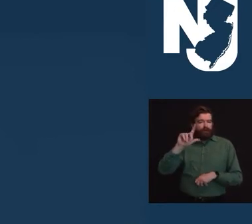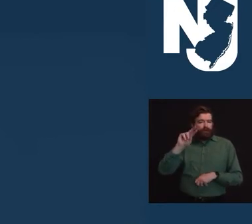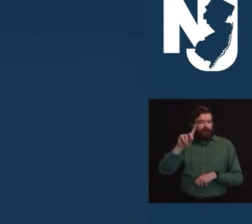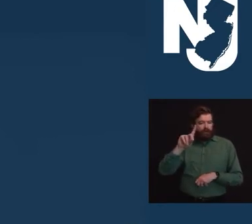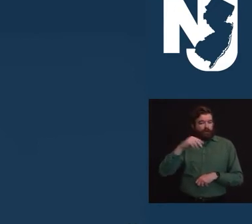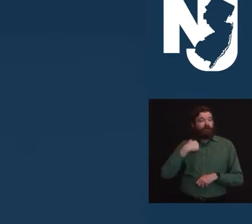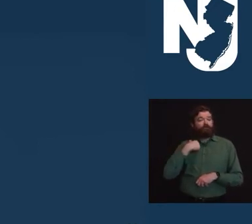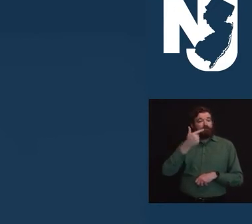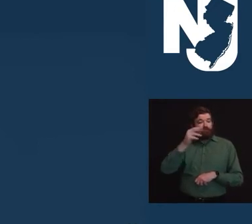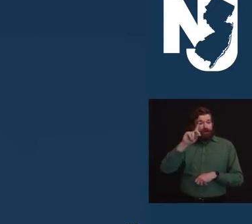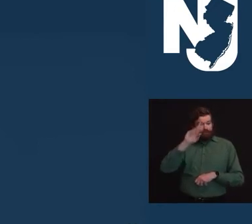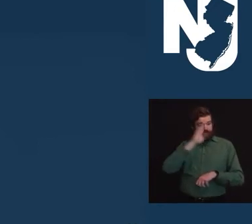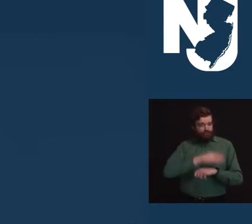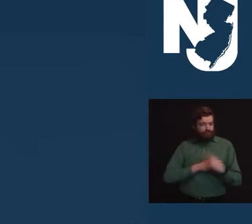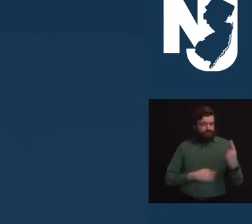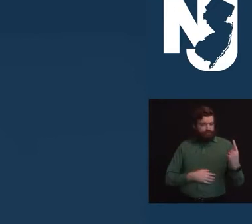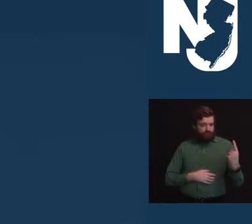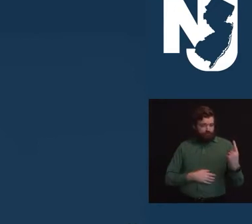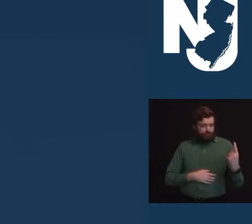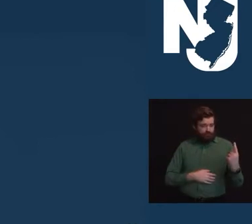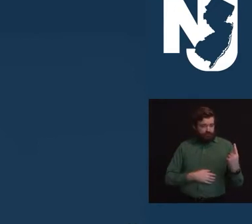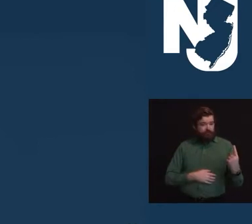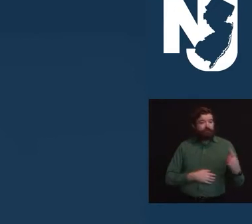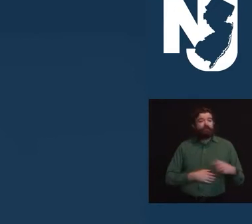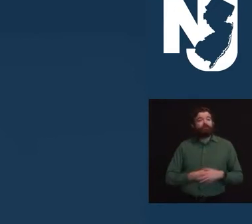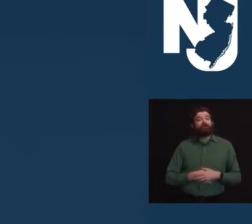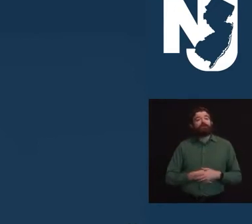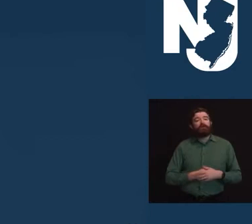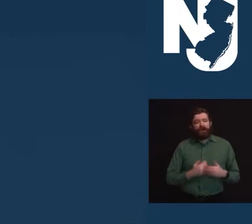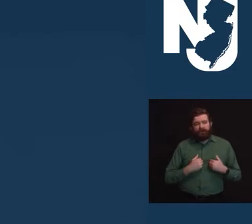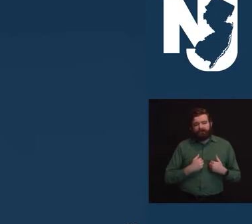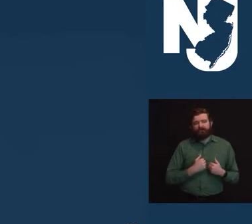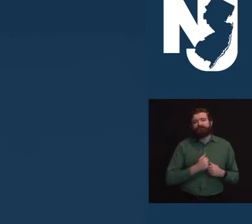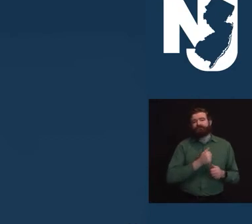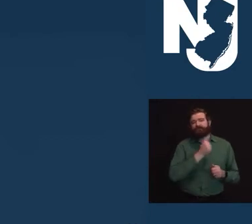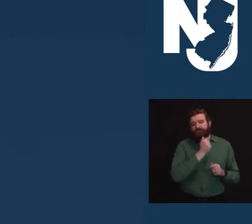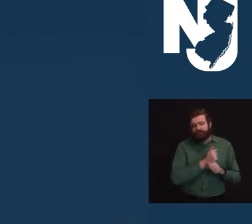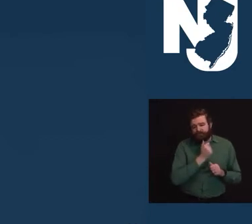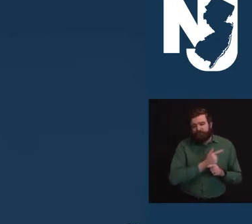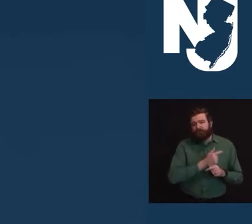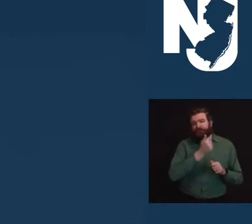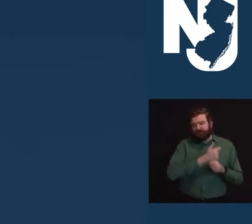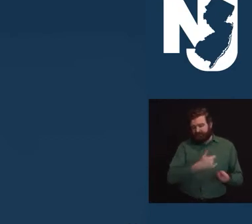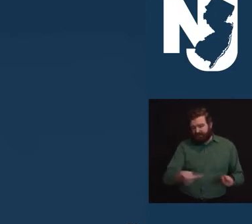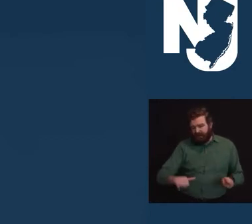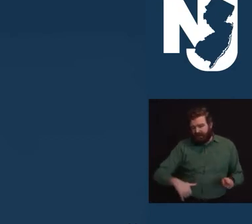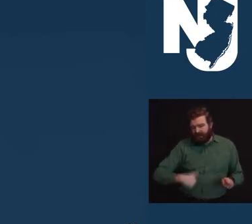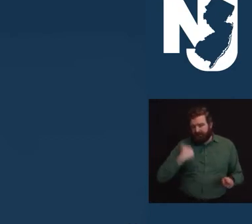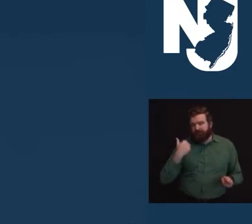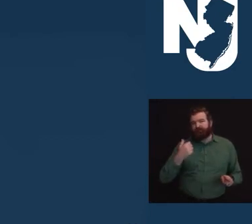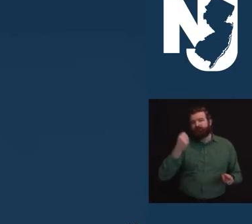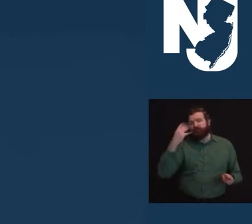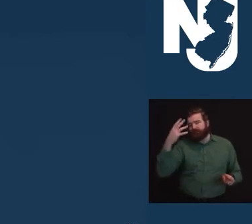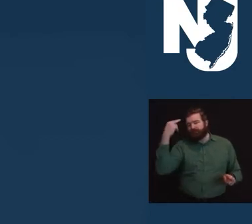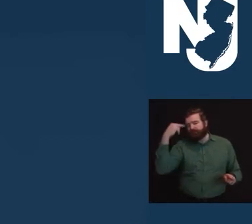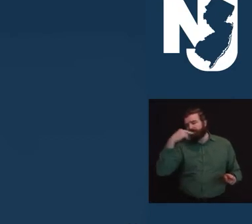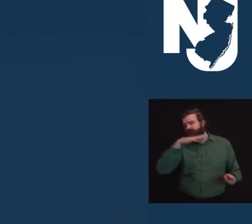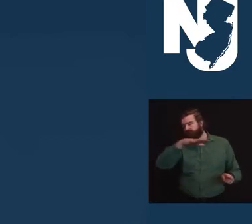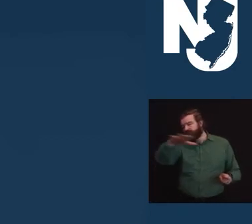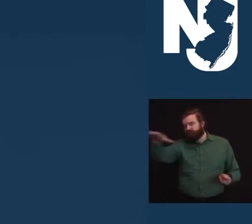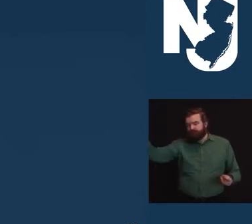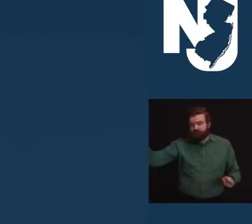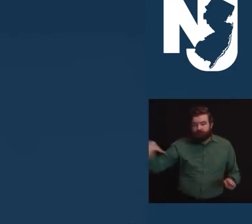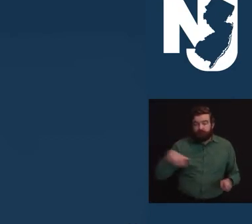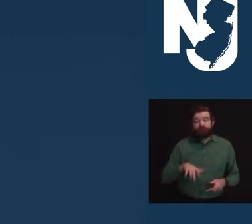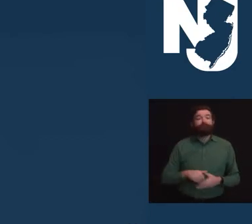also survived by her sisters, Maria, Eunice, and Ellie, her brothers, Juan and Joshua, and many nieces and nephews. So for